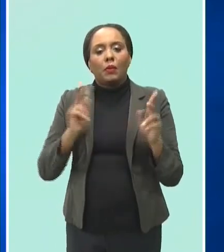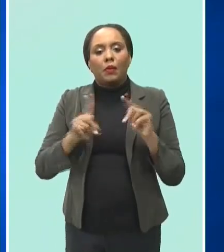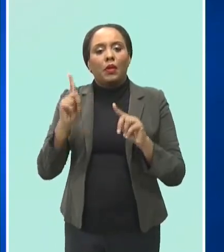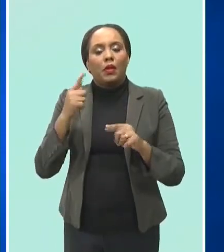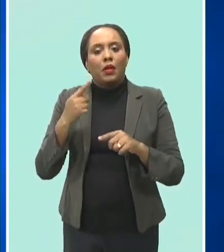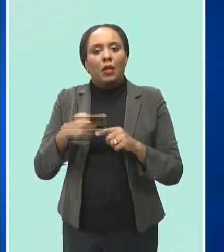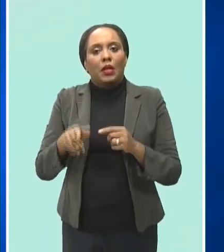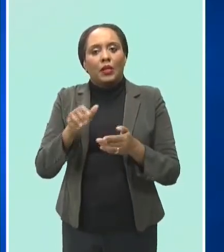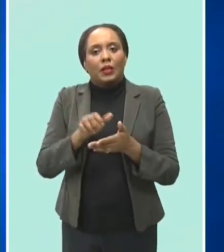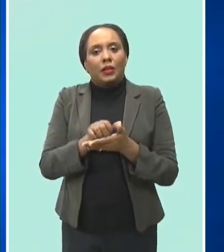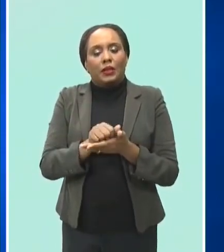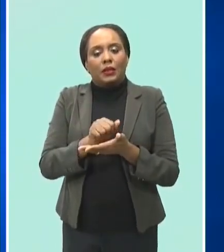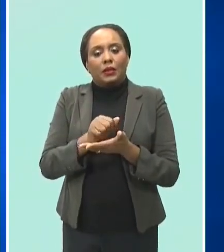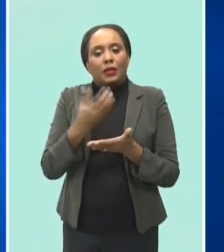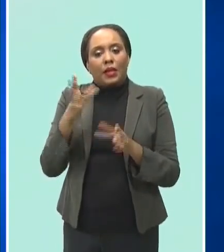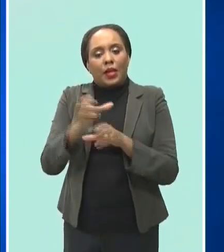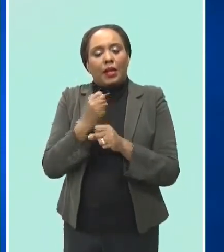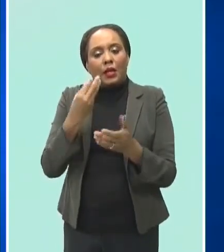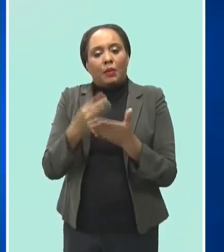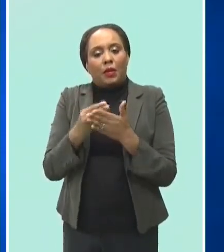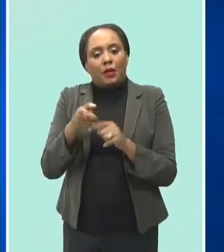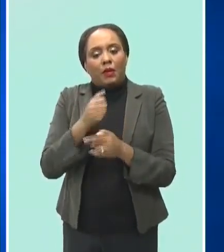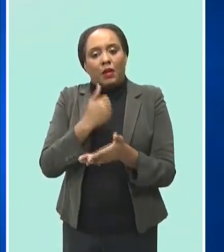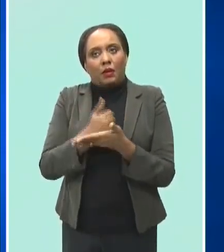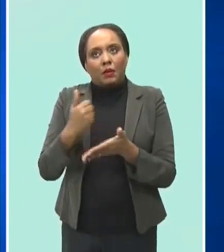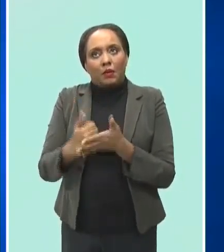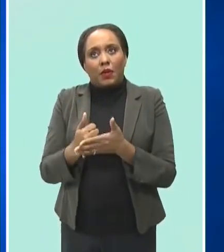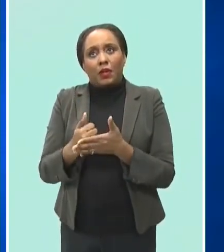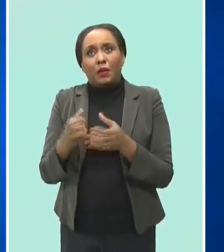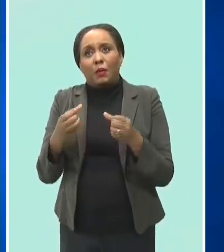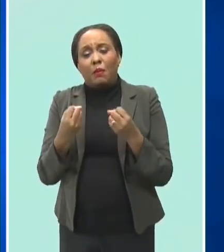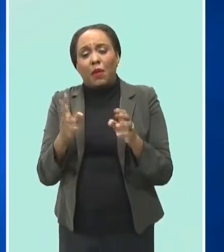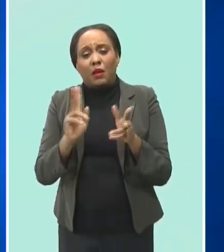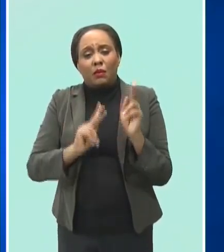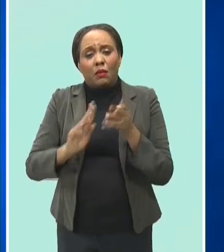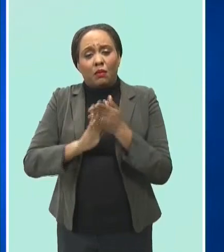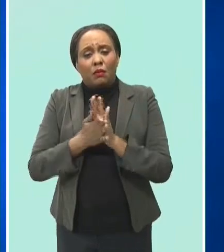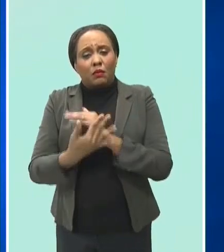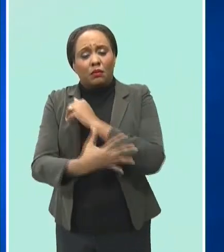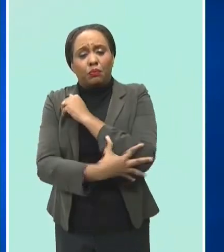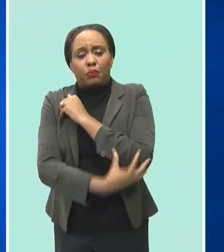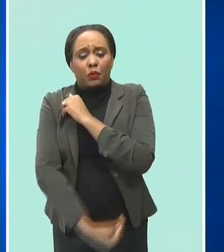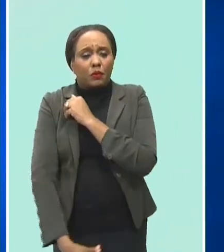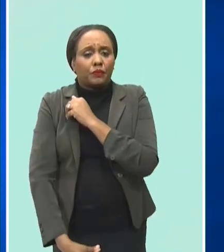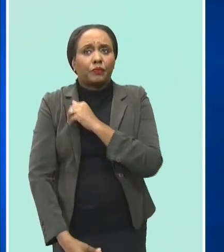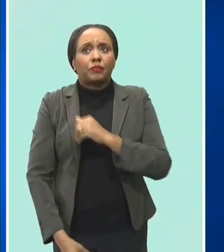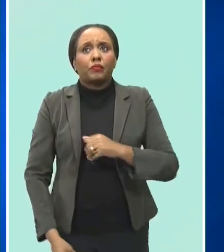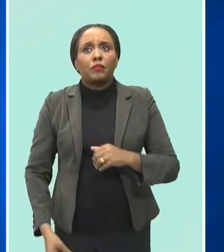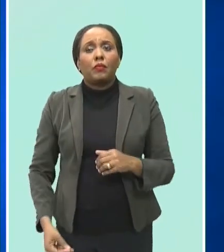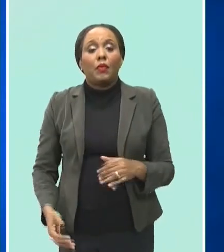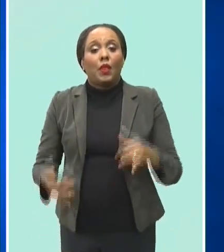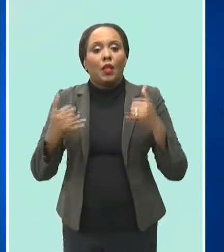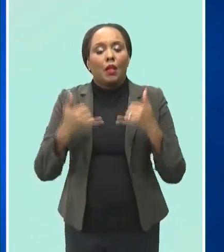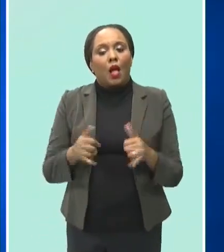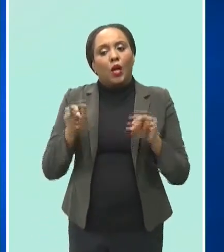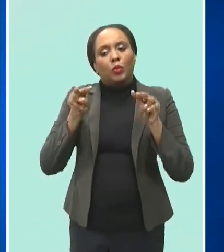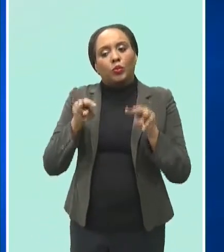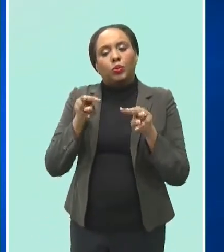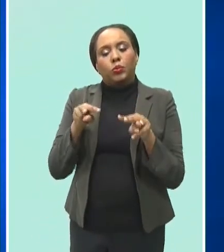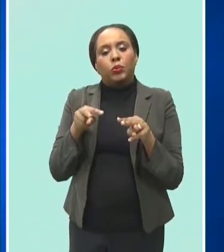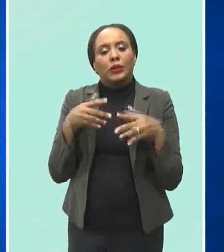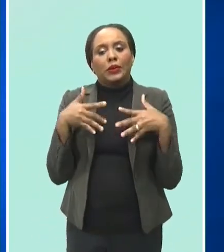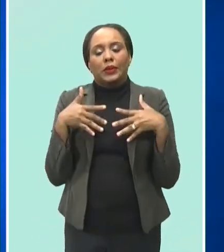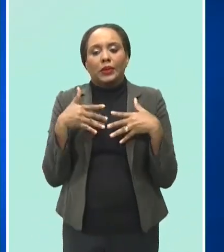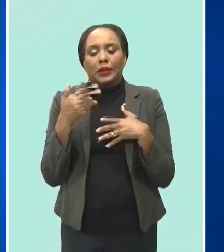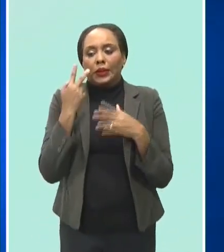banks. Thousands of businesses went under and millions slid into poverty. The whole country is now watching and waiting